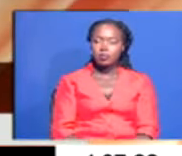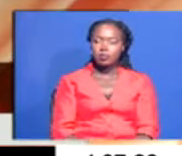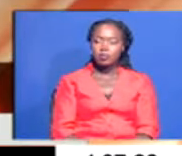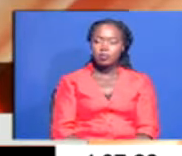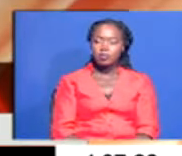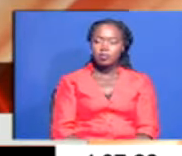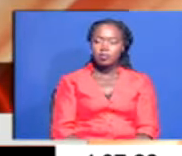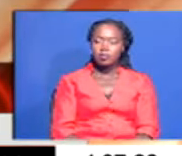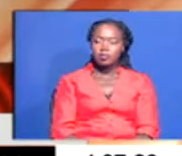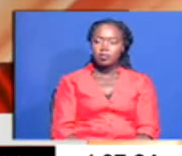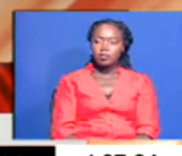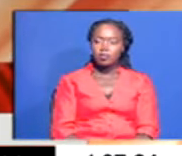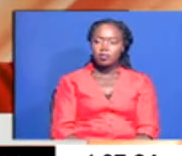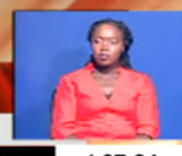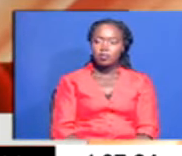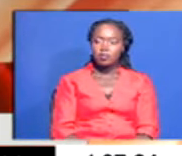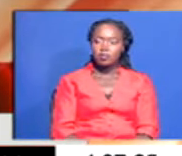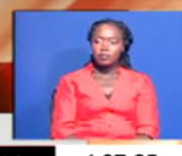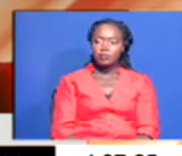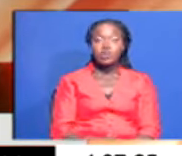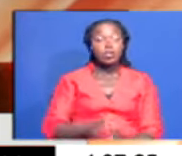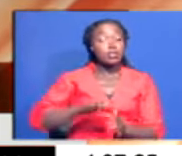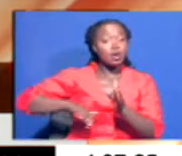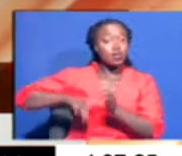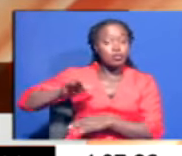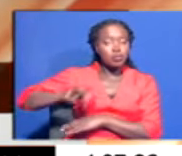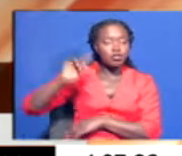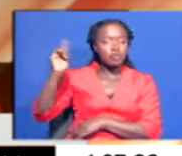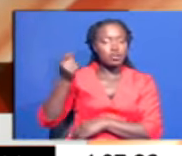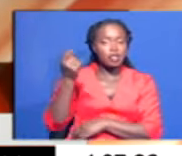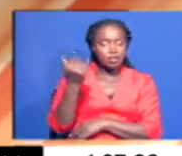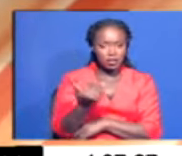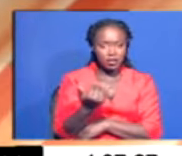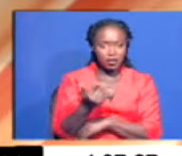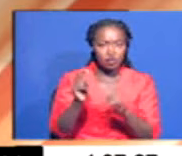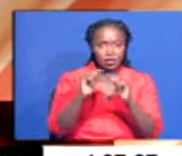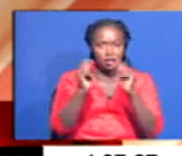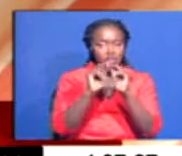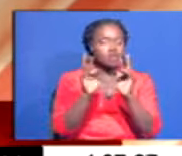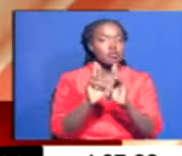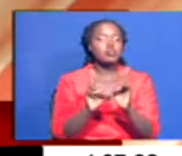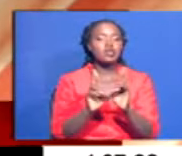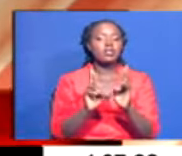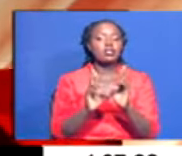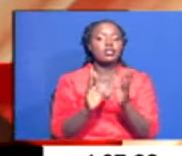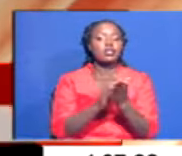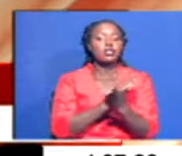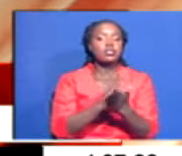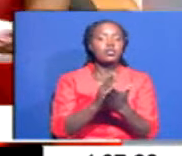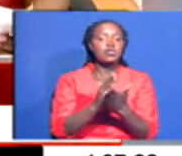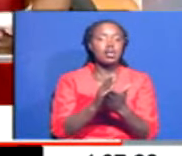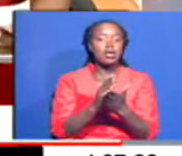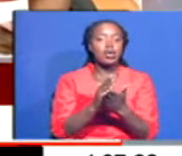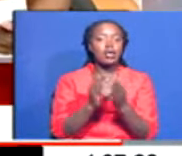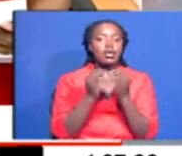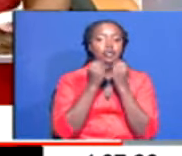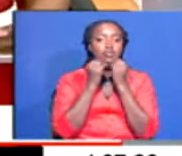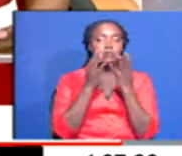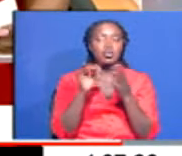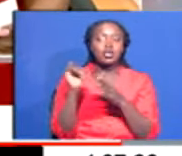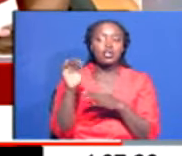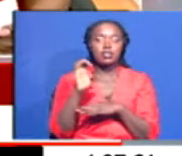All right, let's now head over to the Bomas of Kenya. Our team is there on standby to give us an update on the